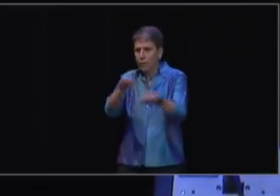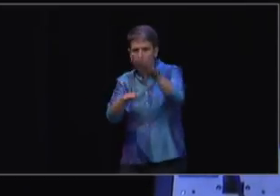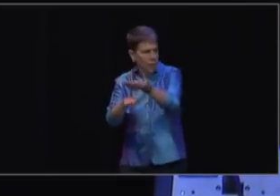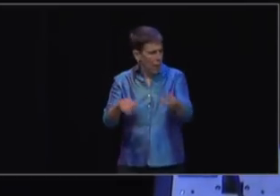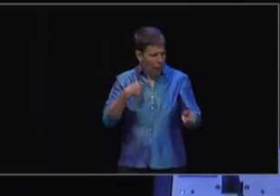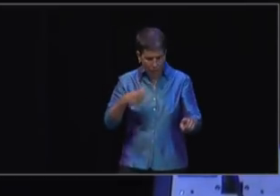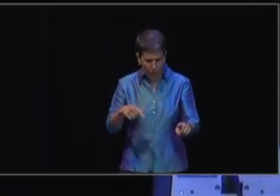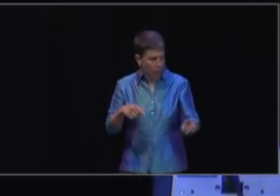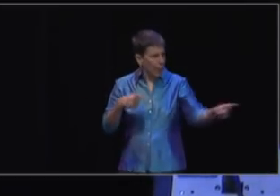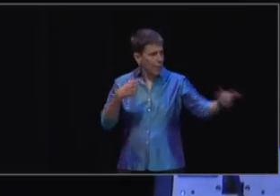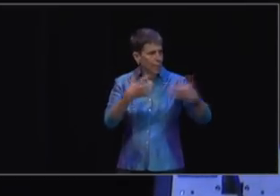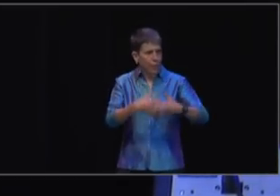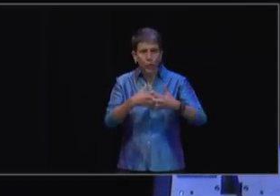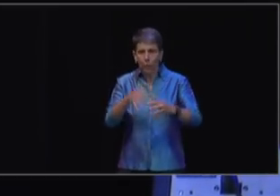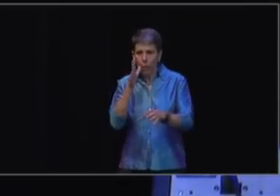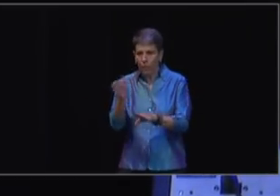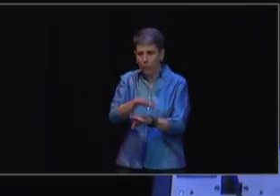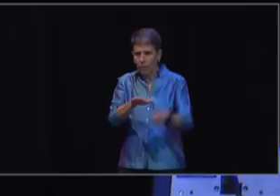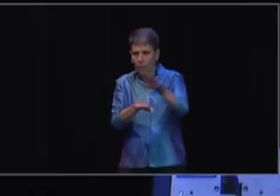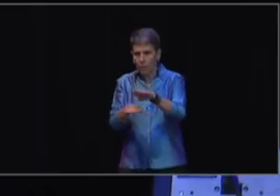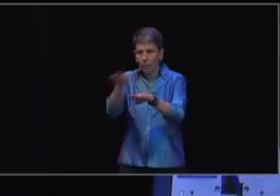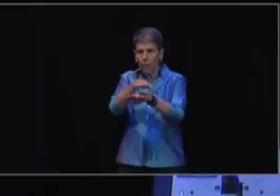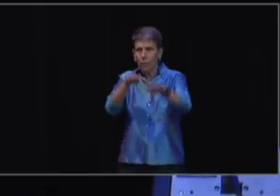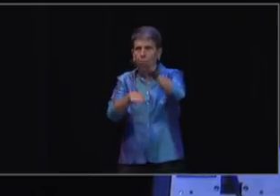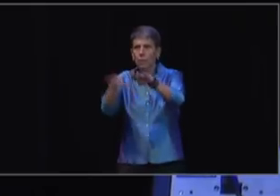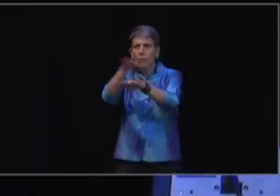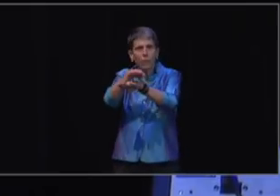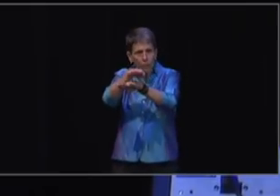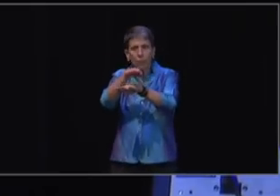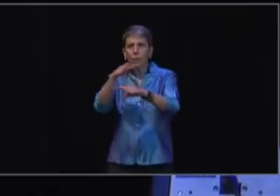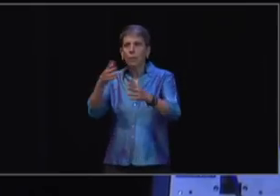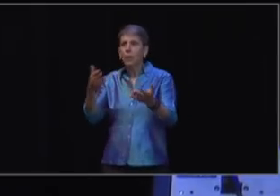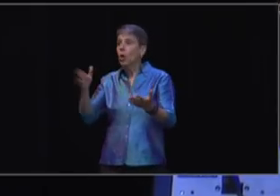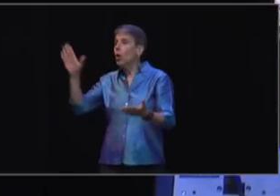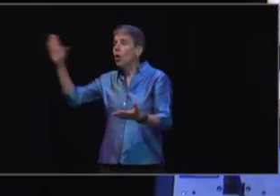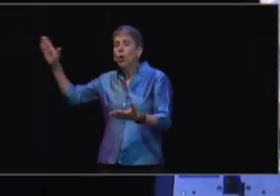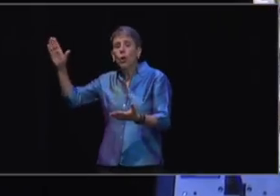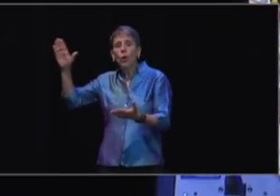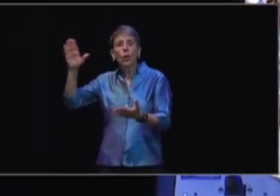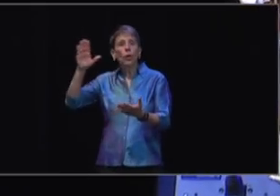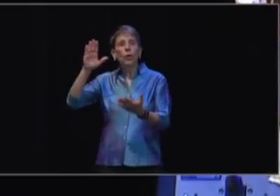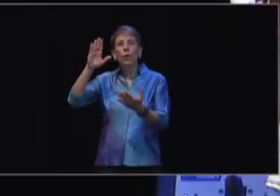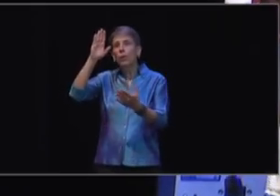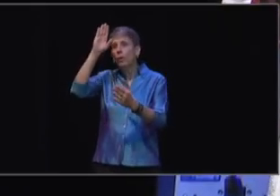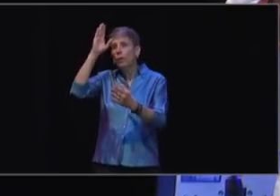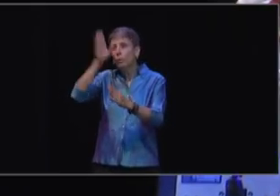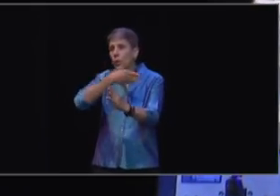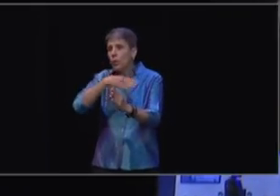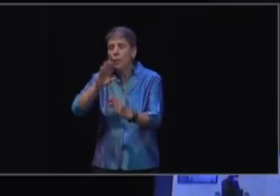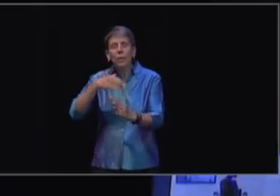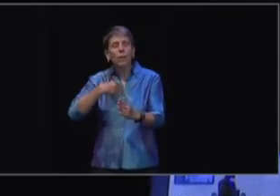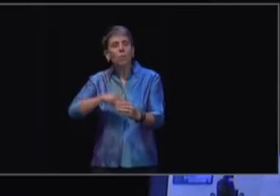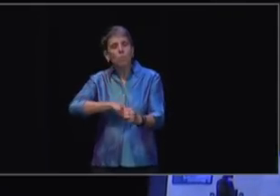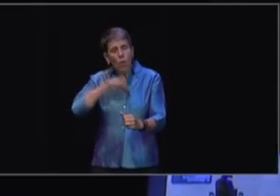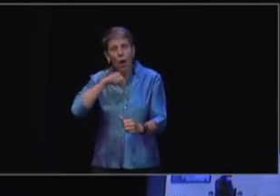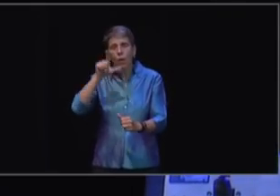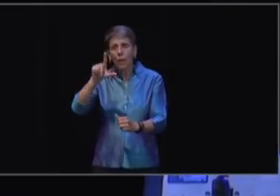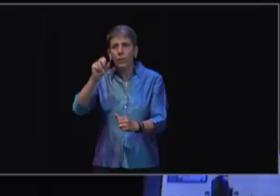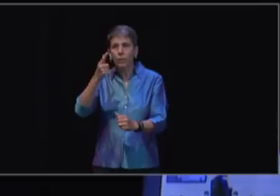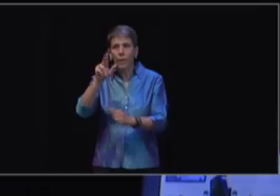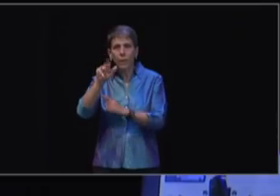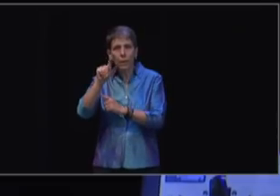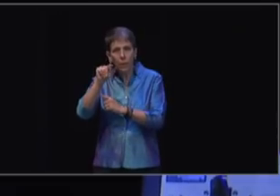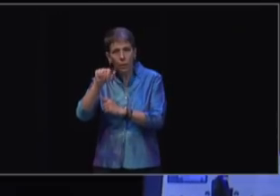songs on stage. Her original music features earnest lyricism and proud LGBTQ